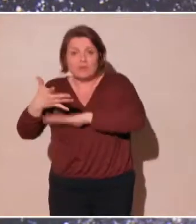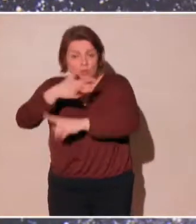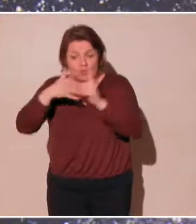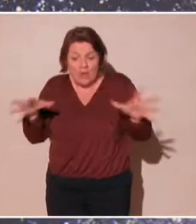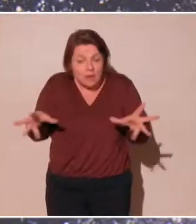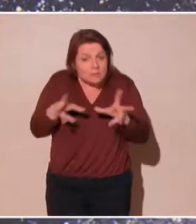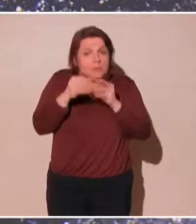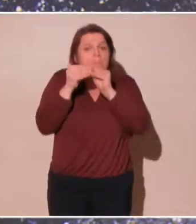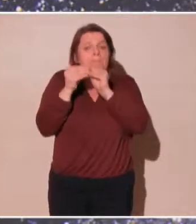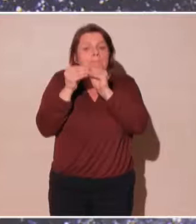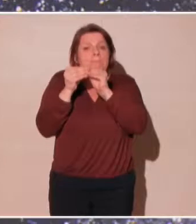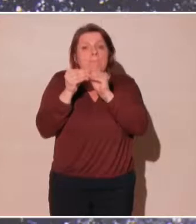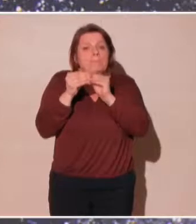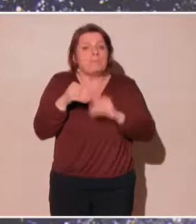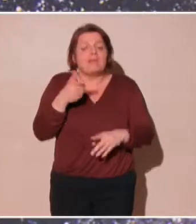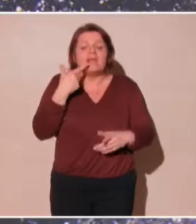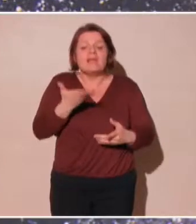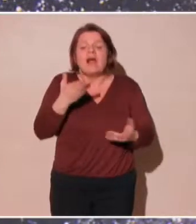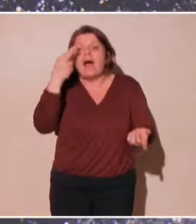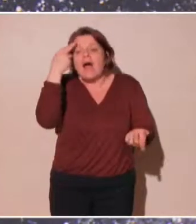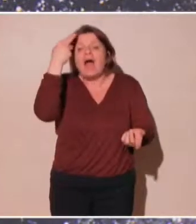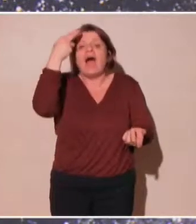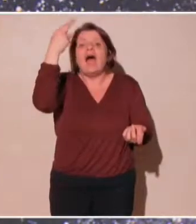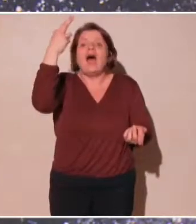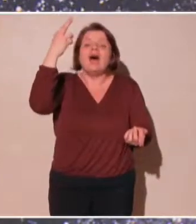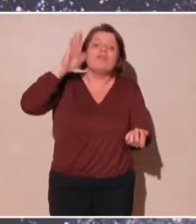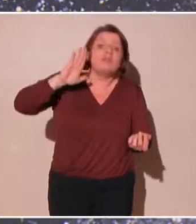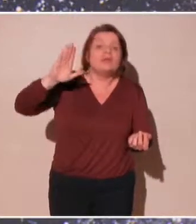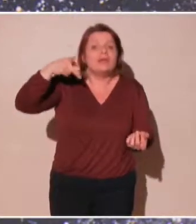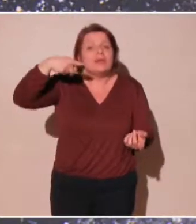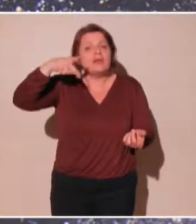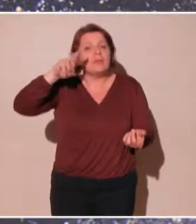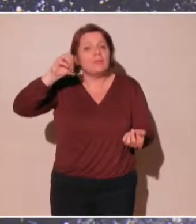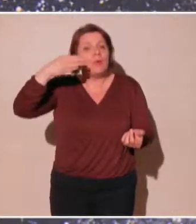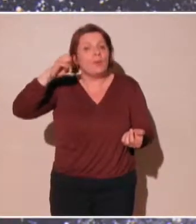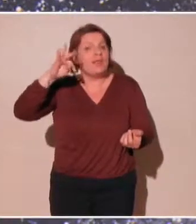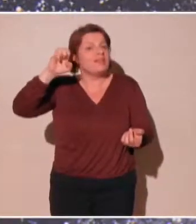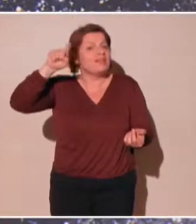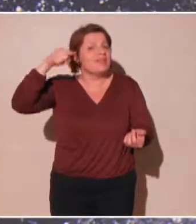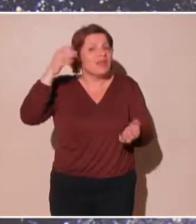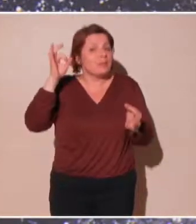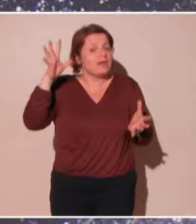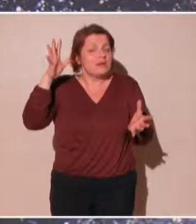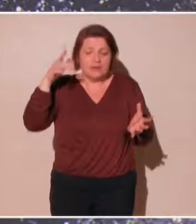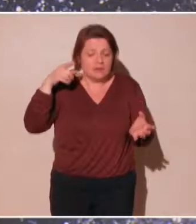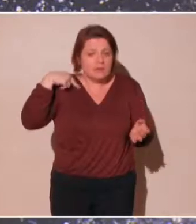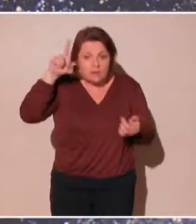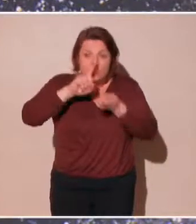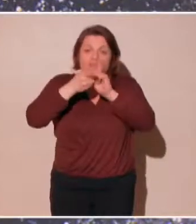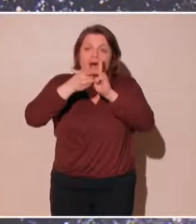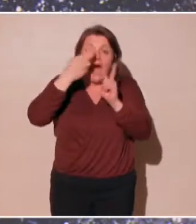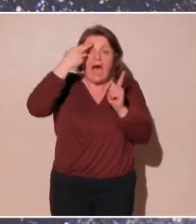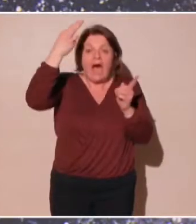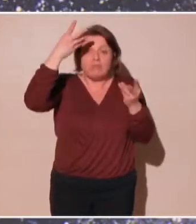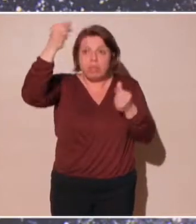transformation at the same time, and also succeed that the Promethean utopia does not get converted into